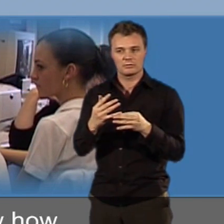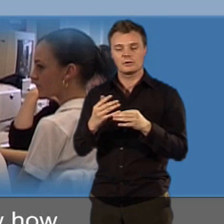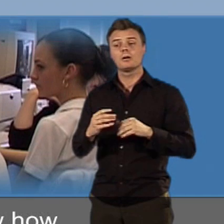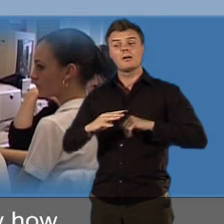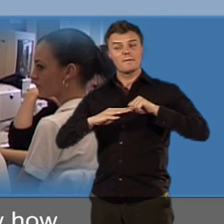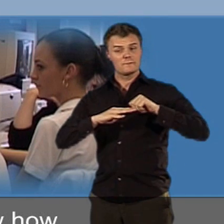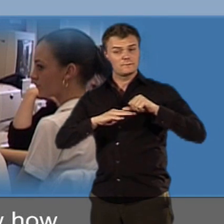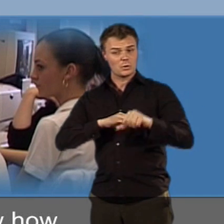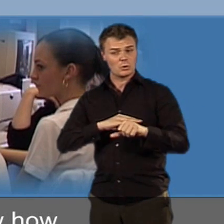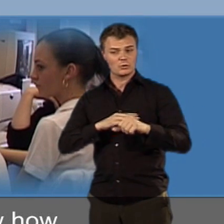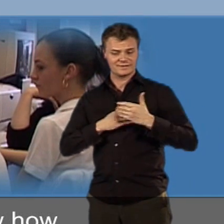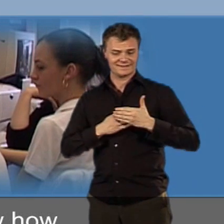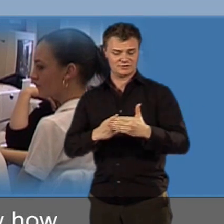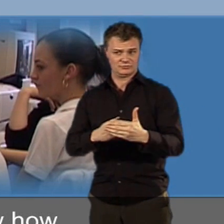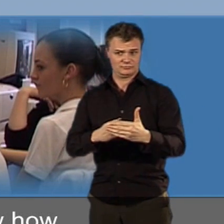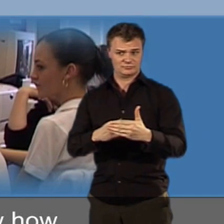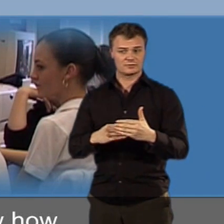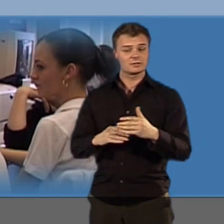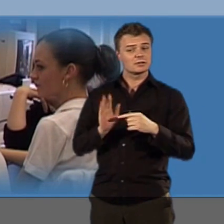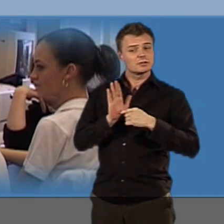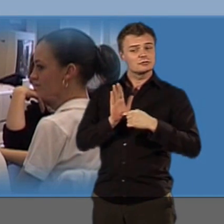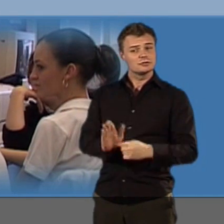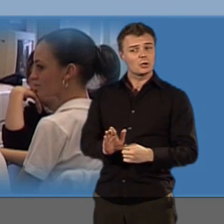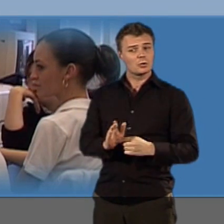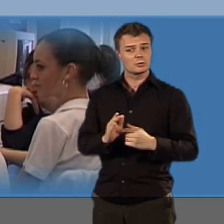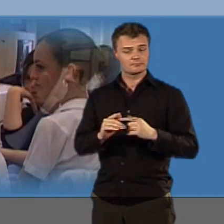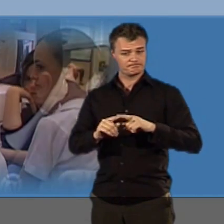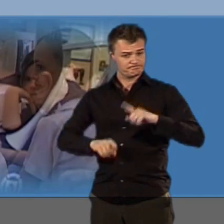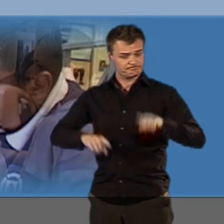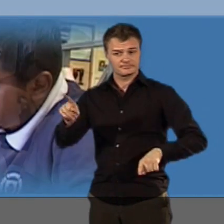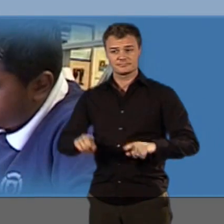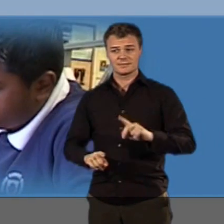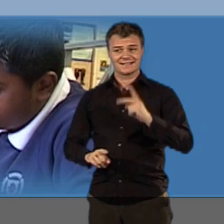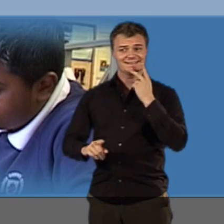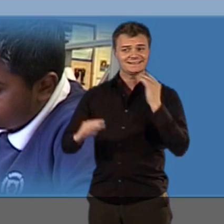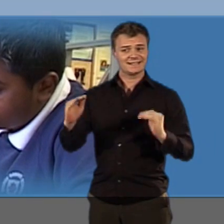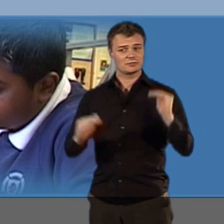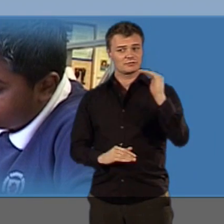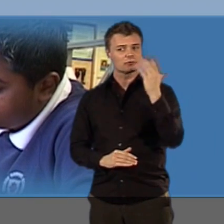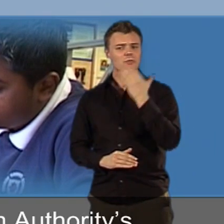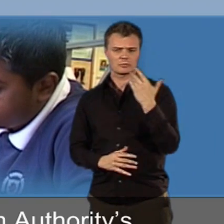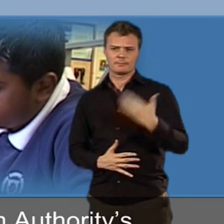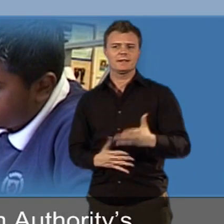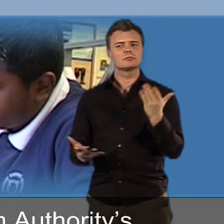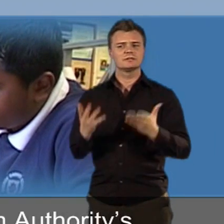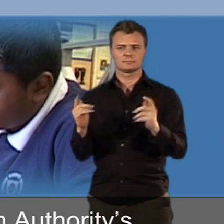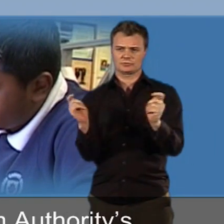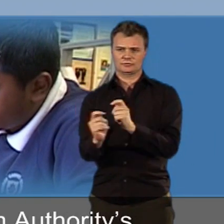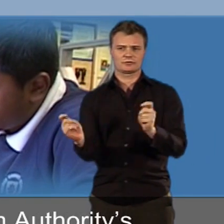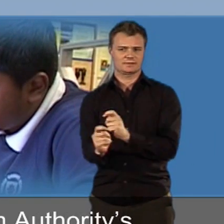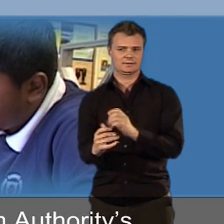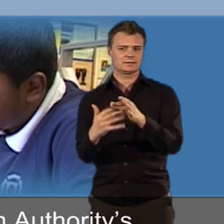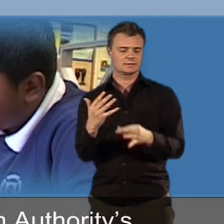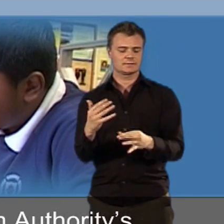The following 4 sections show how a range of secondary schools have made reasonable adjustments. The Qualification